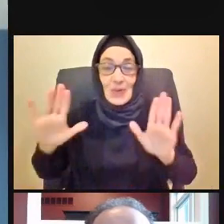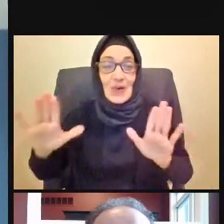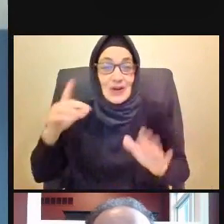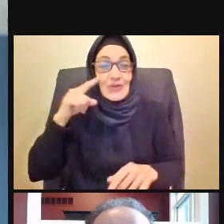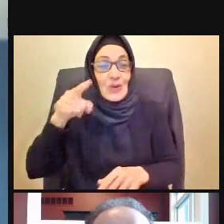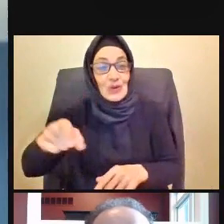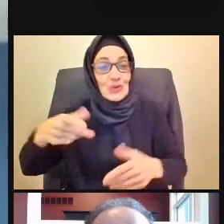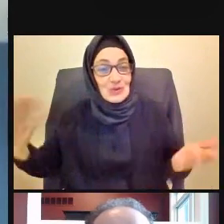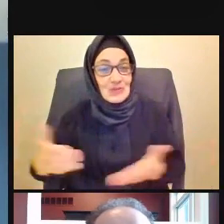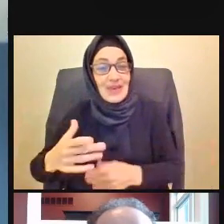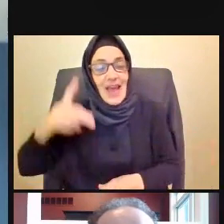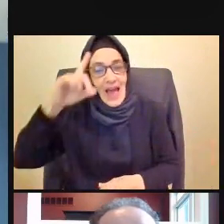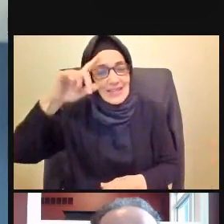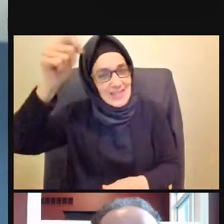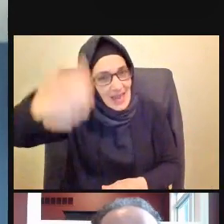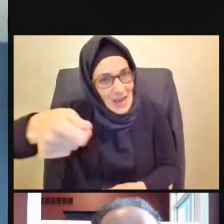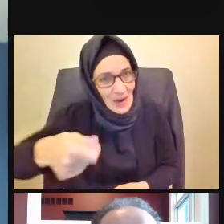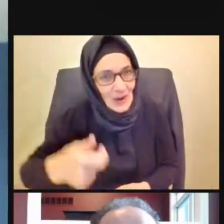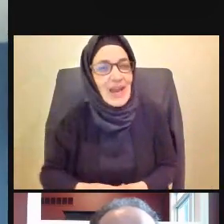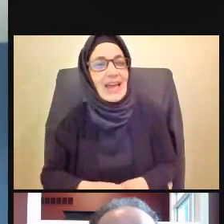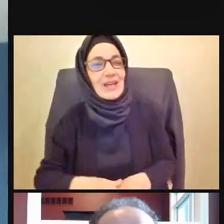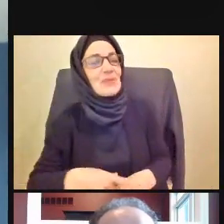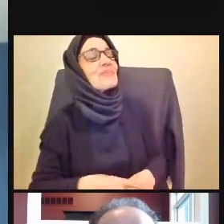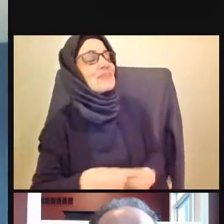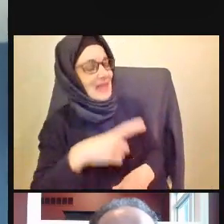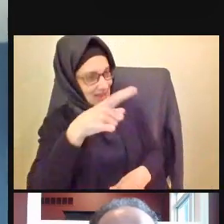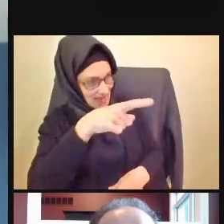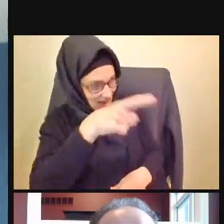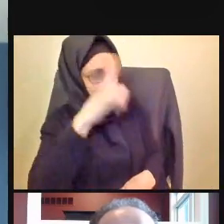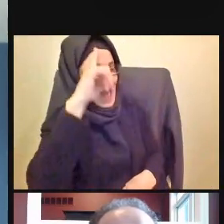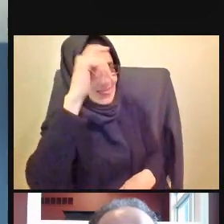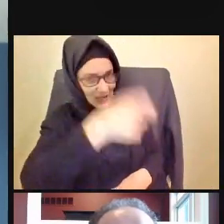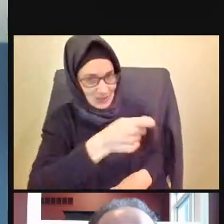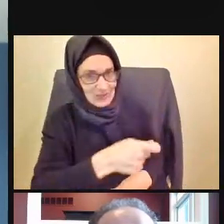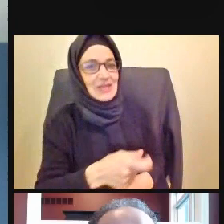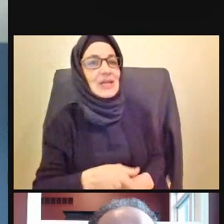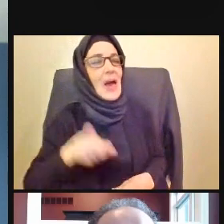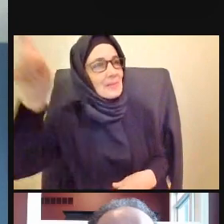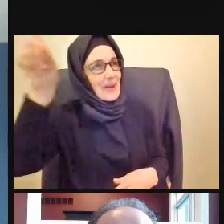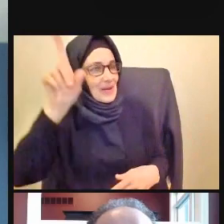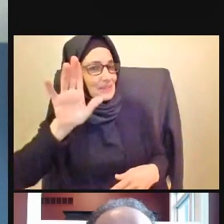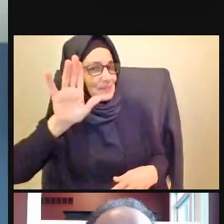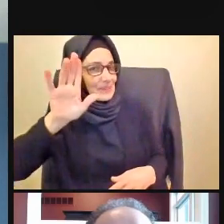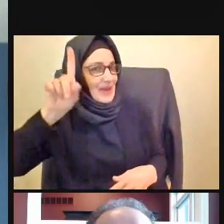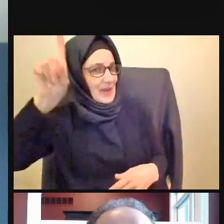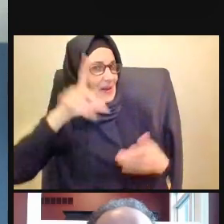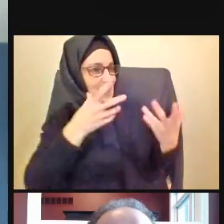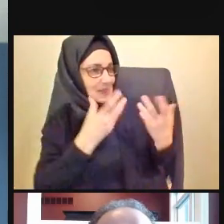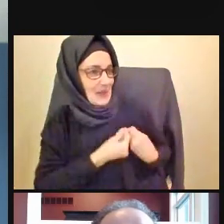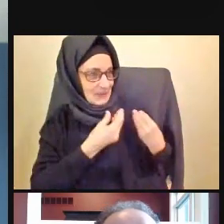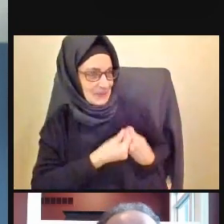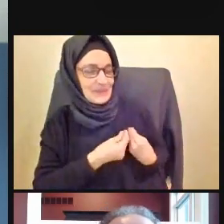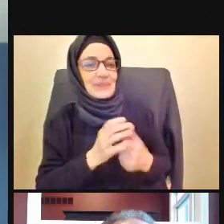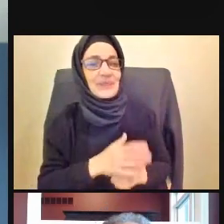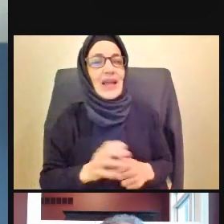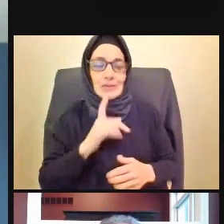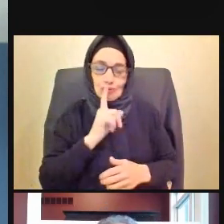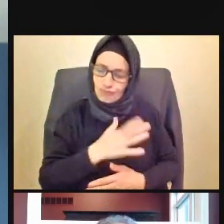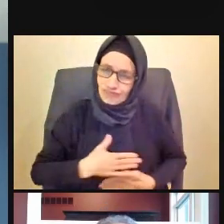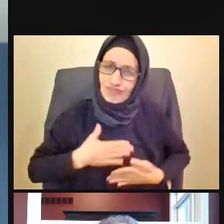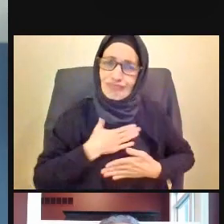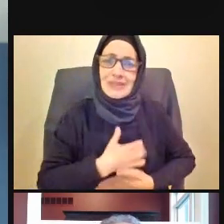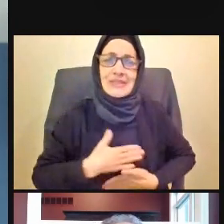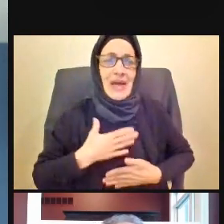alaikum. Alaikum salam wa rahmatullah. Dr. Hassan, it's very a pleasure of mine to be here. I'm excited to be a part of